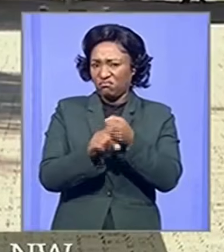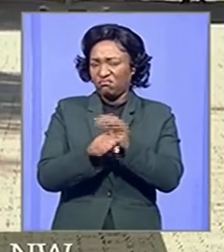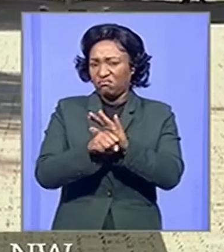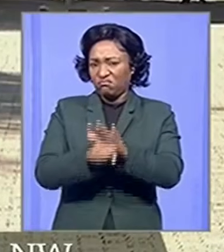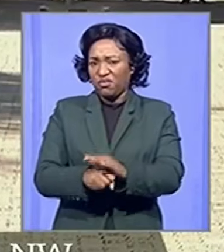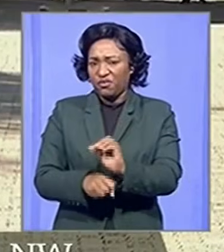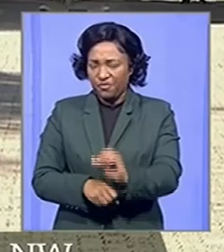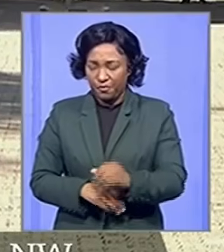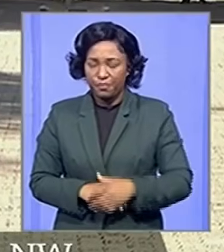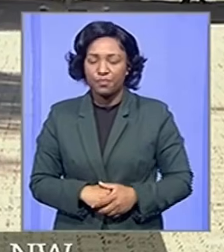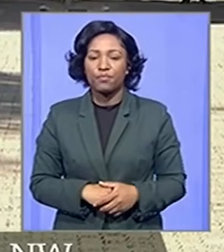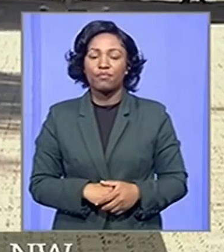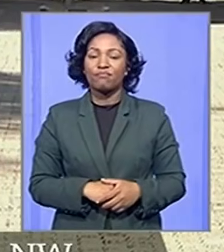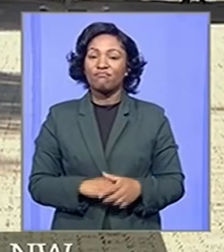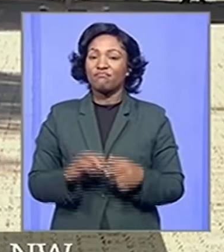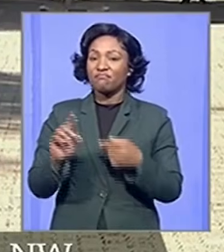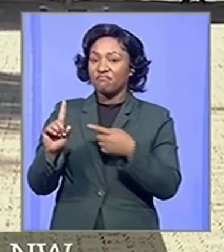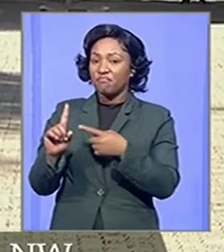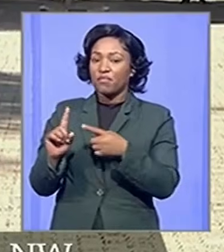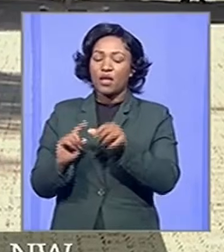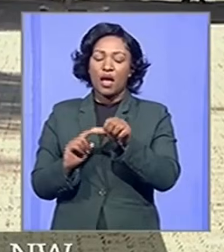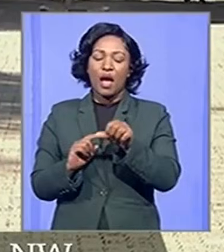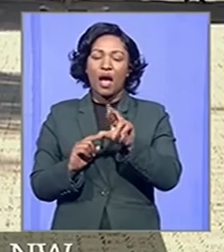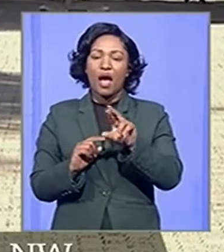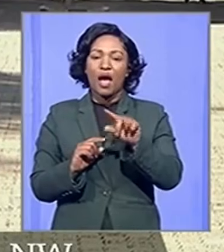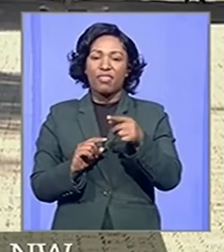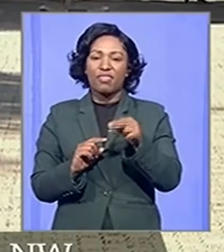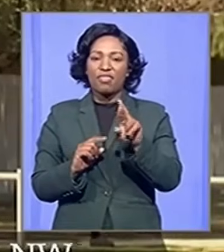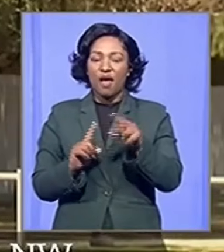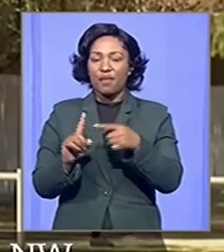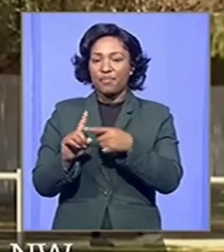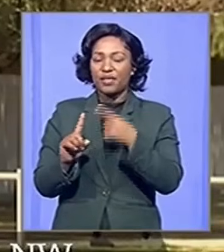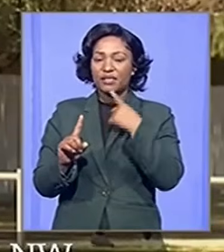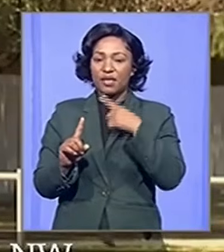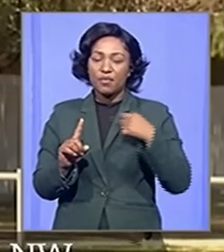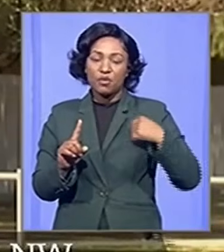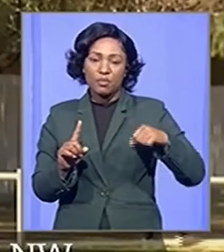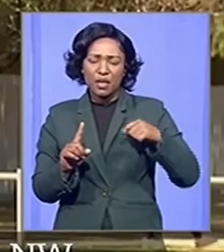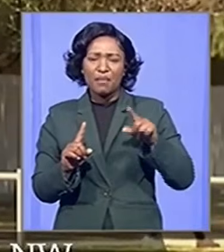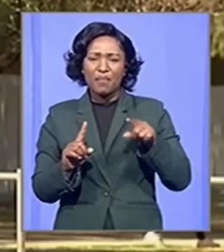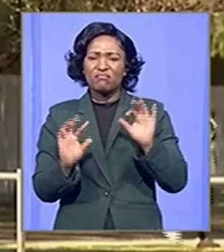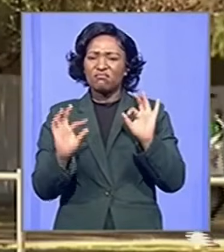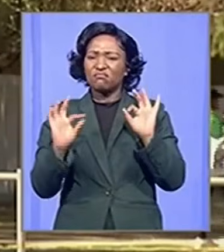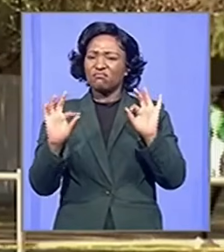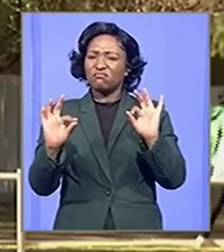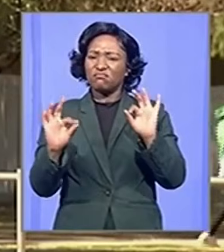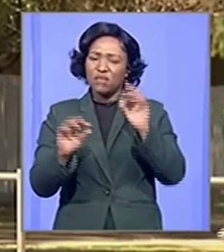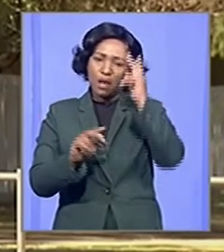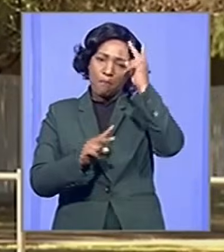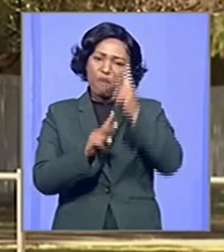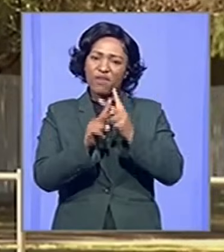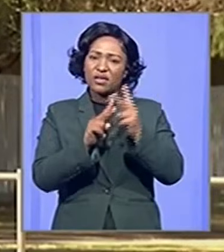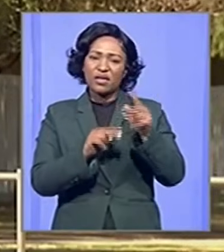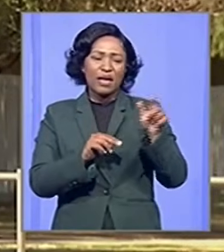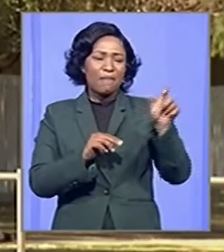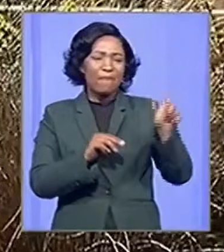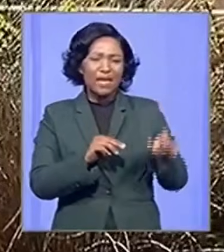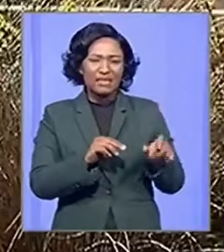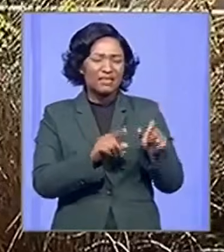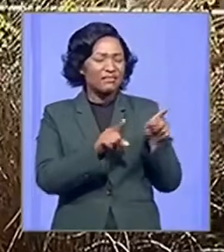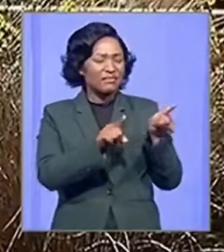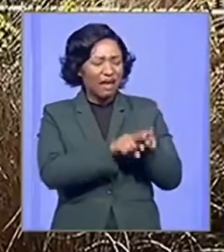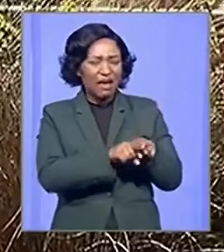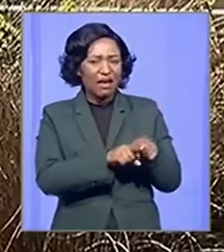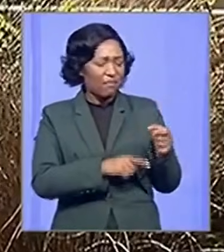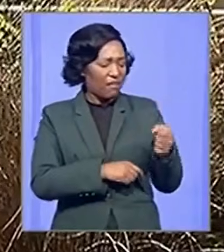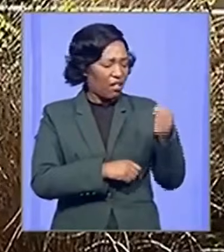dipuso selegae Arthur Shopola a re tsamaiso ya dimasepala e tshwanelwa ke go dirwa professionally mme go tlogele go thapa batsamaisi ba le bangwe go